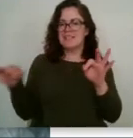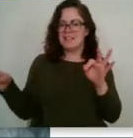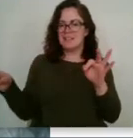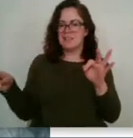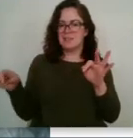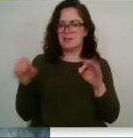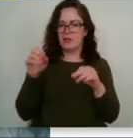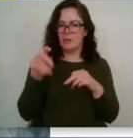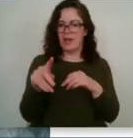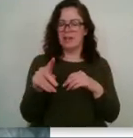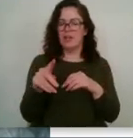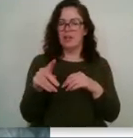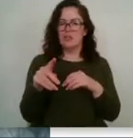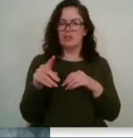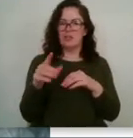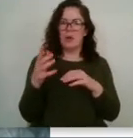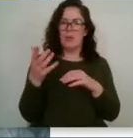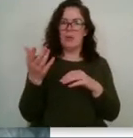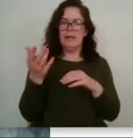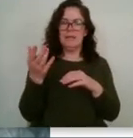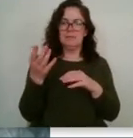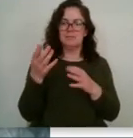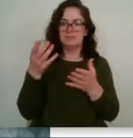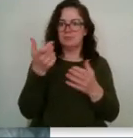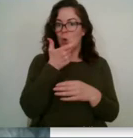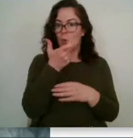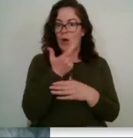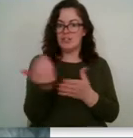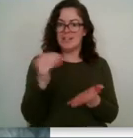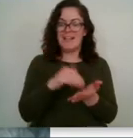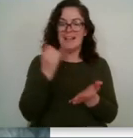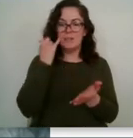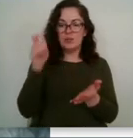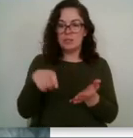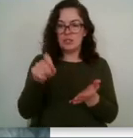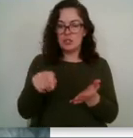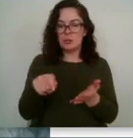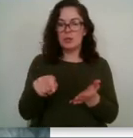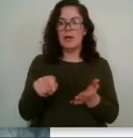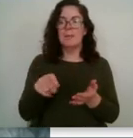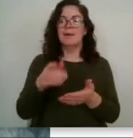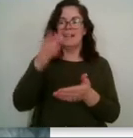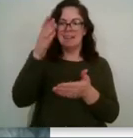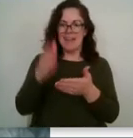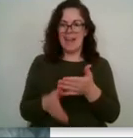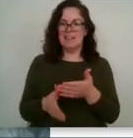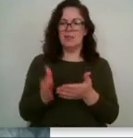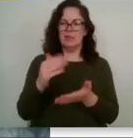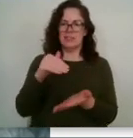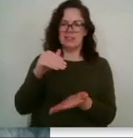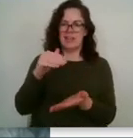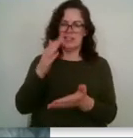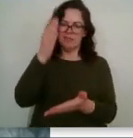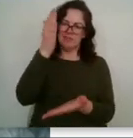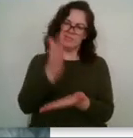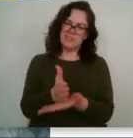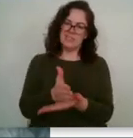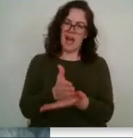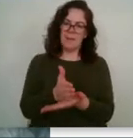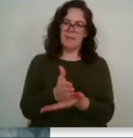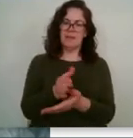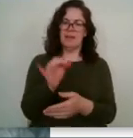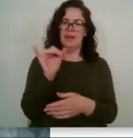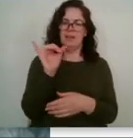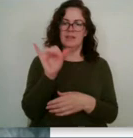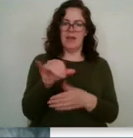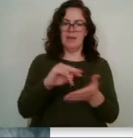finish the sentence, okay? So watch it again if you need to, but at the end it will just kind of